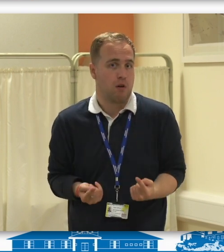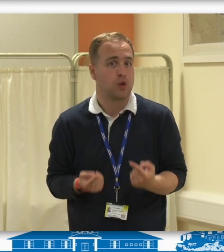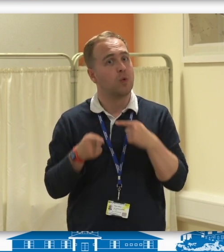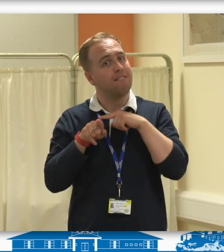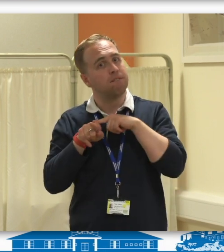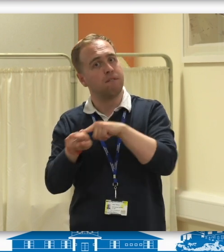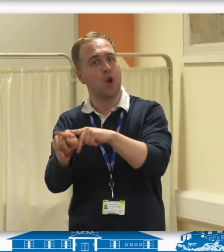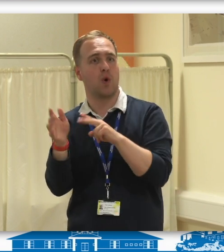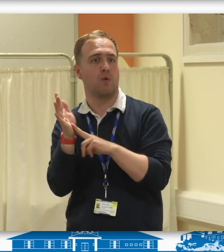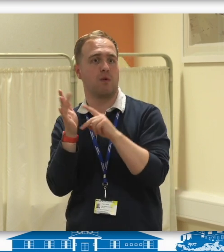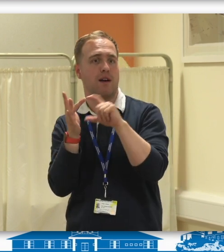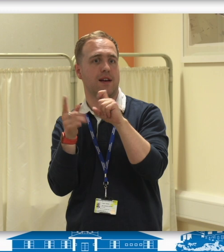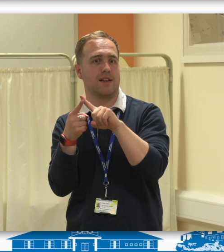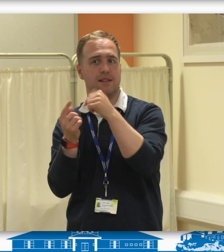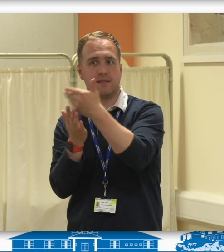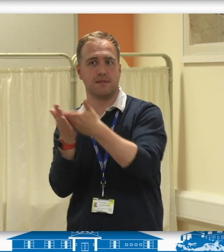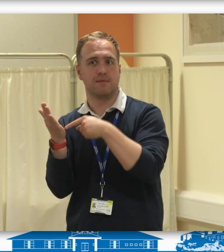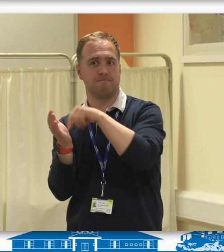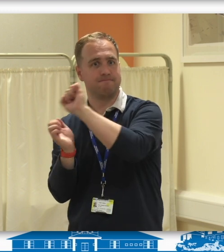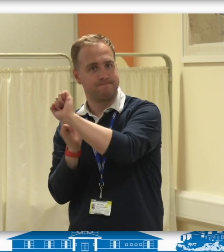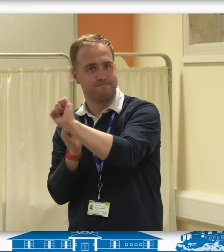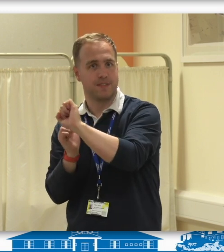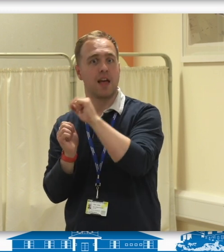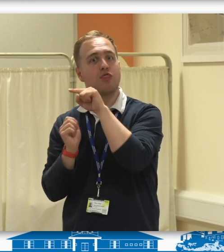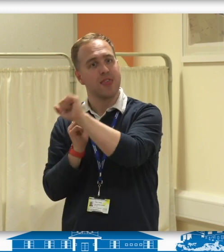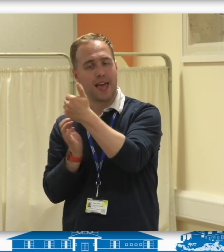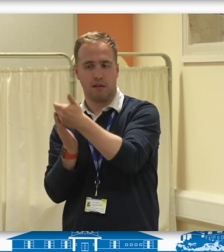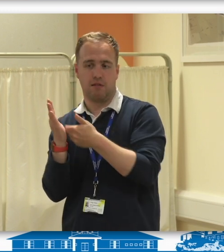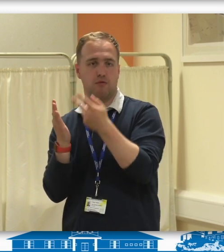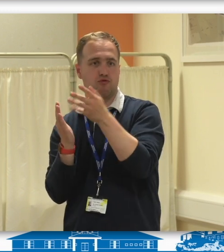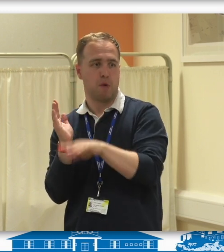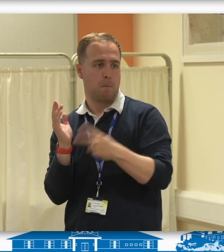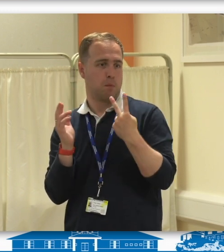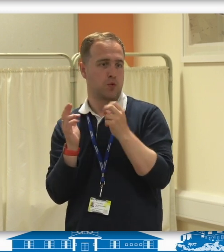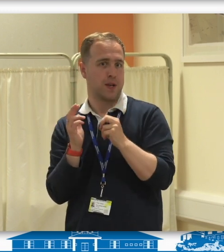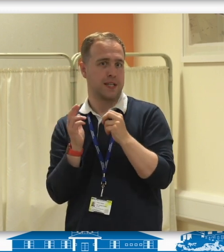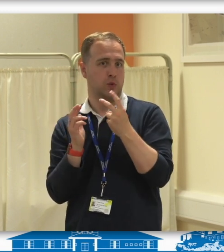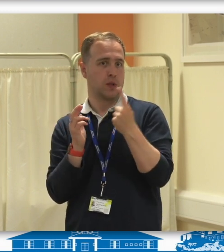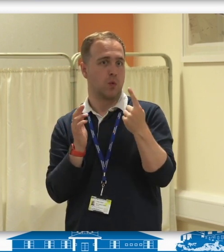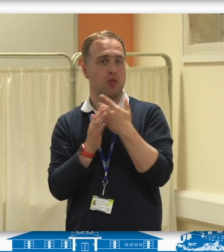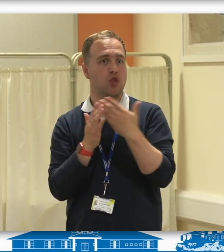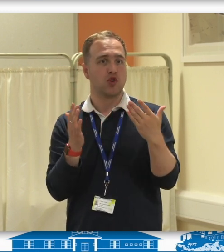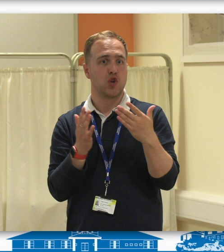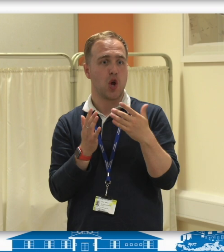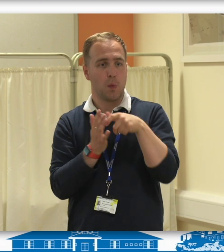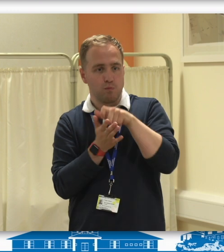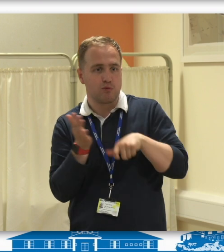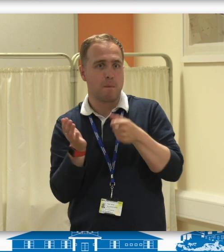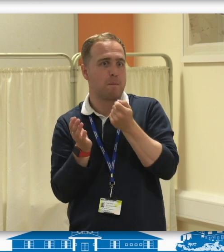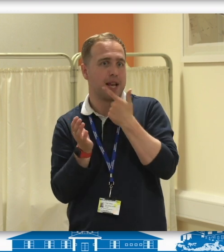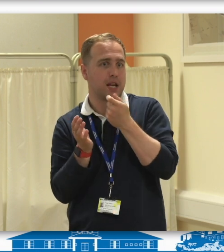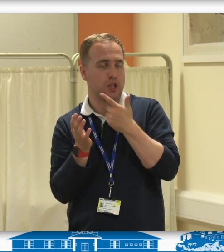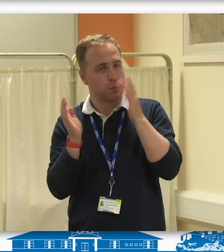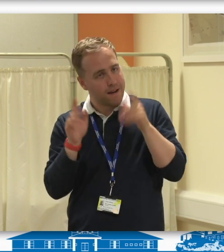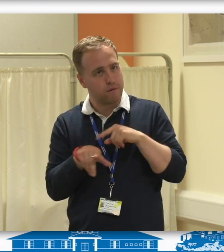follow NICE guidelines, and at the moment, within NICE guidelines 2021, there isn't any kind of prescriptive medication to take. We just follow